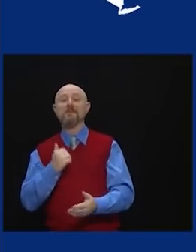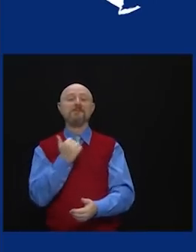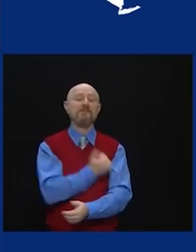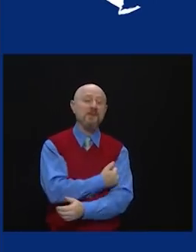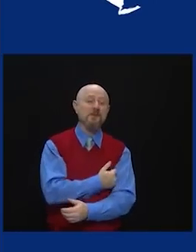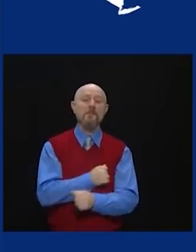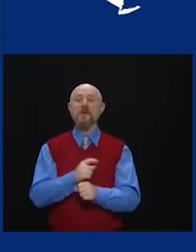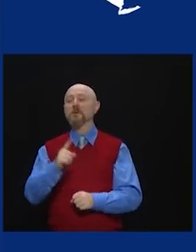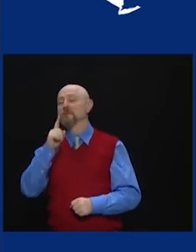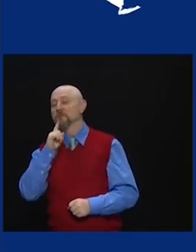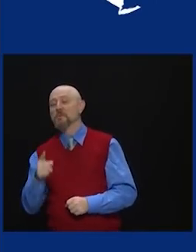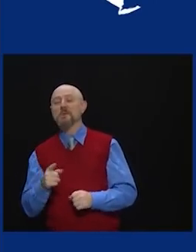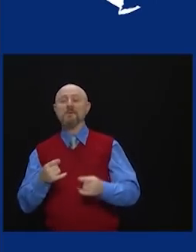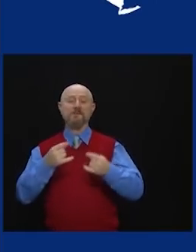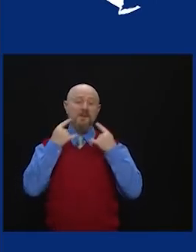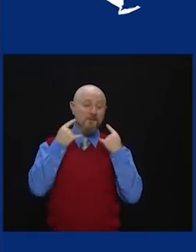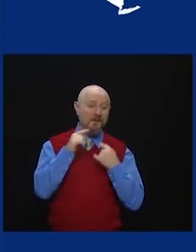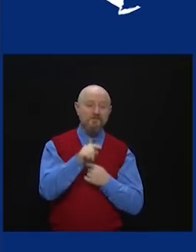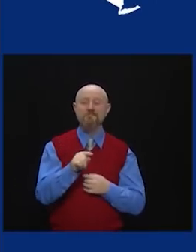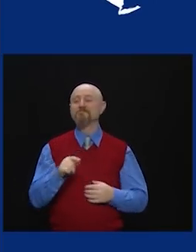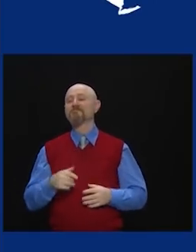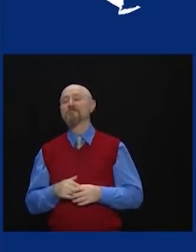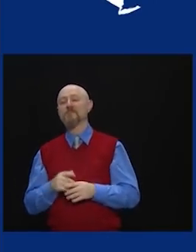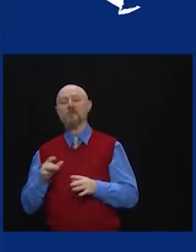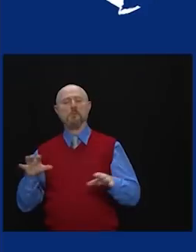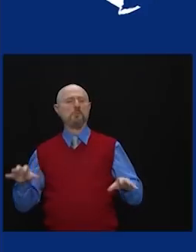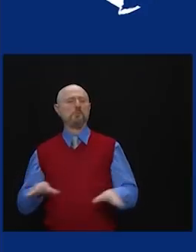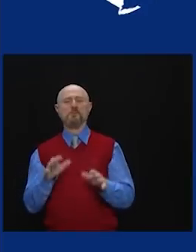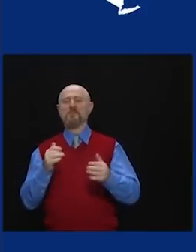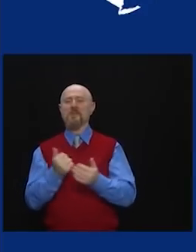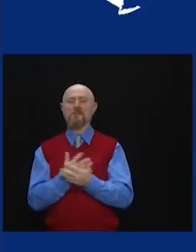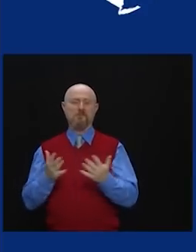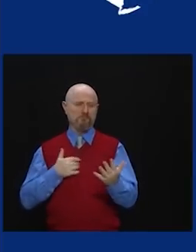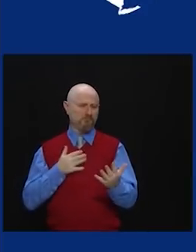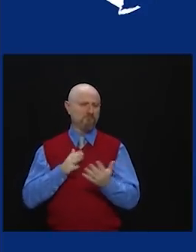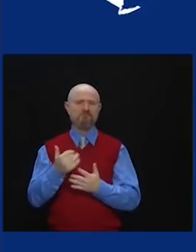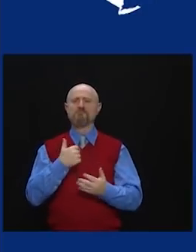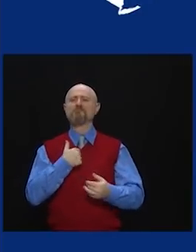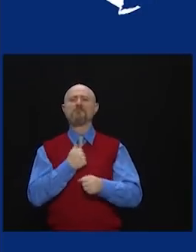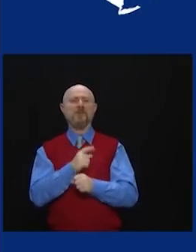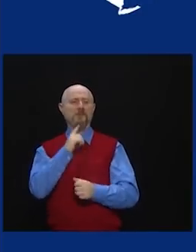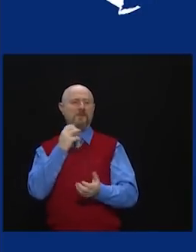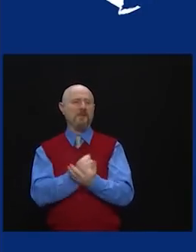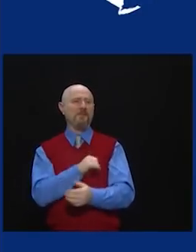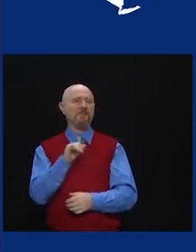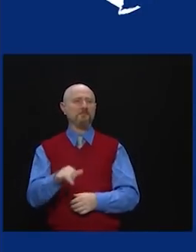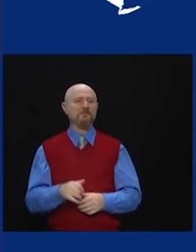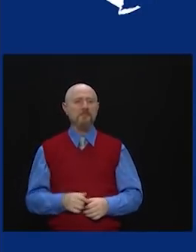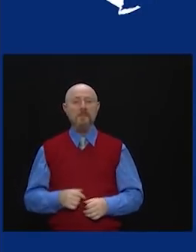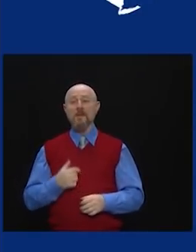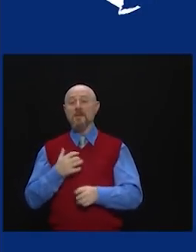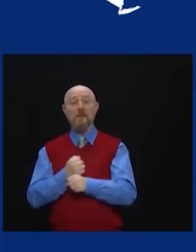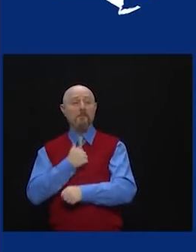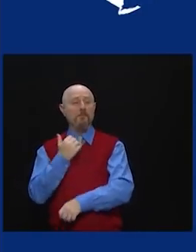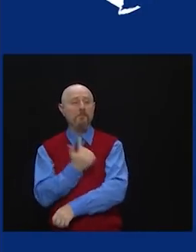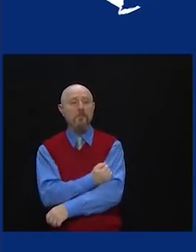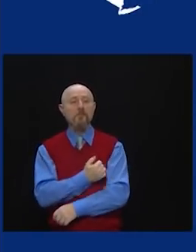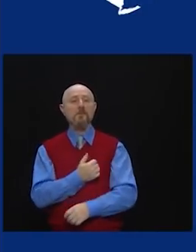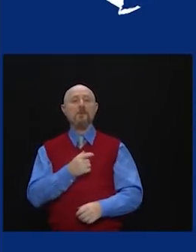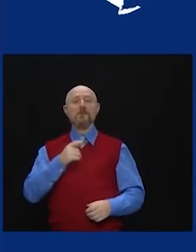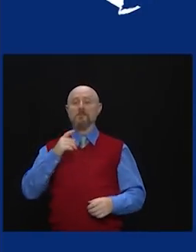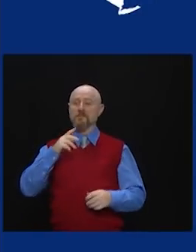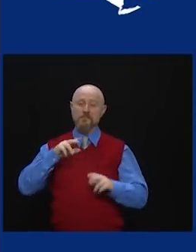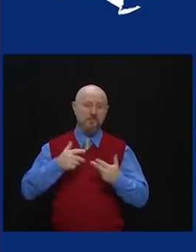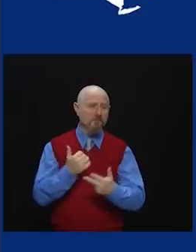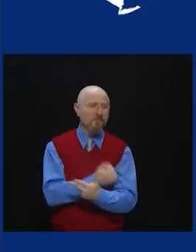and that we're all doing our part. We've got this, New York. Get vaccinated, get the booster shot, mask up, and